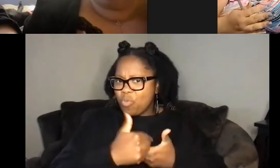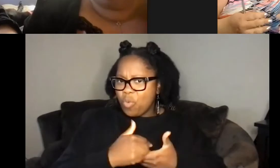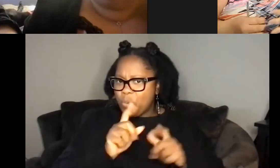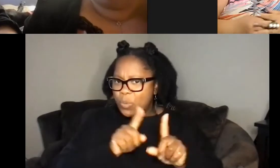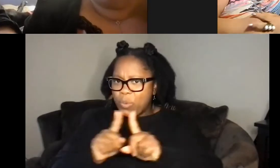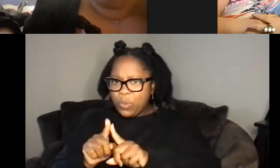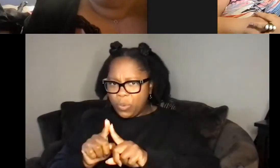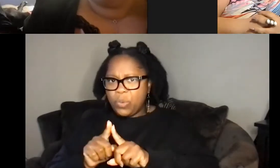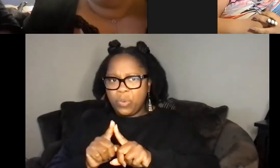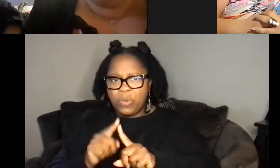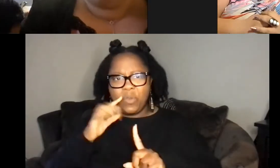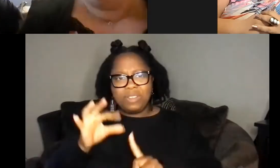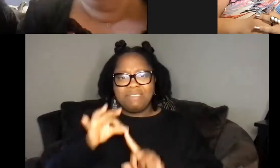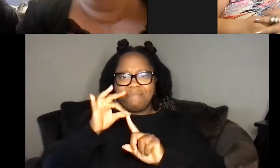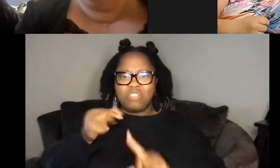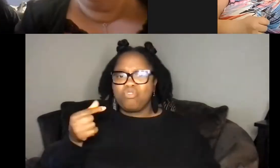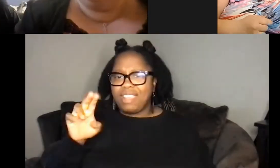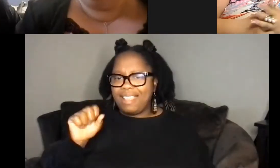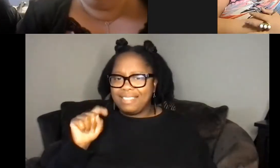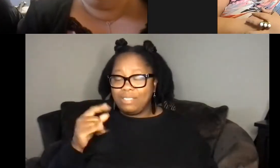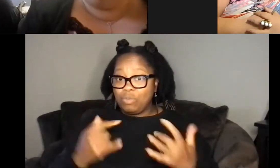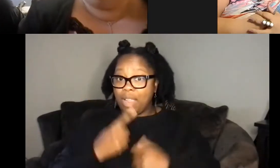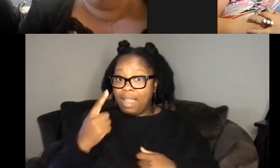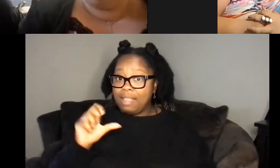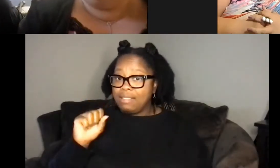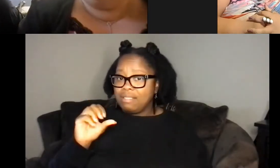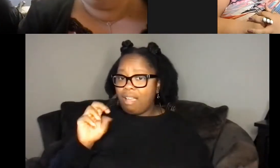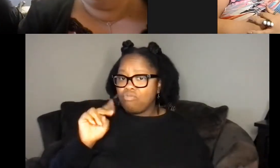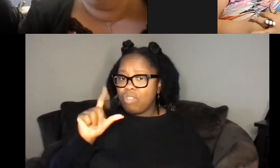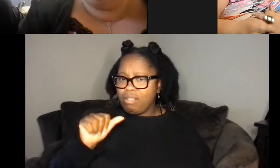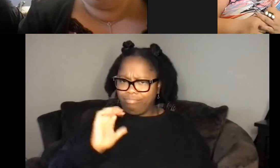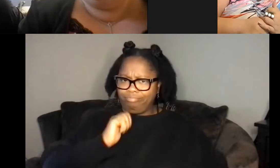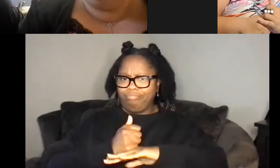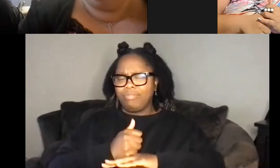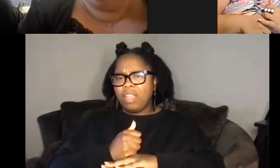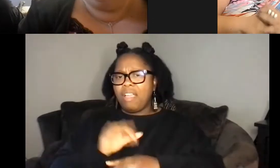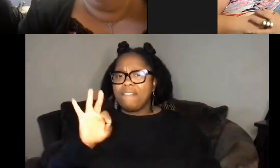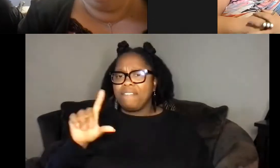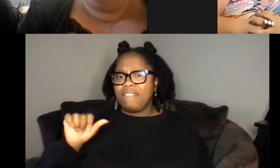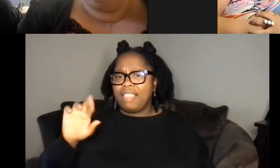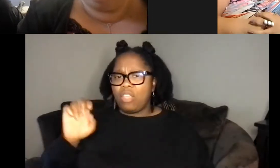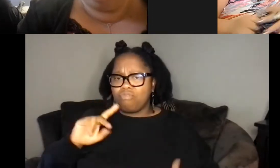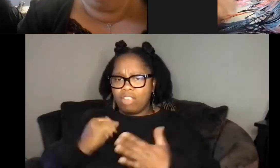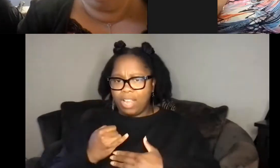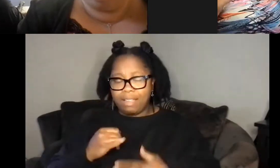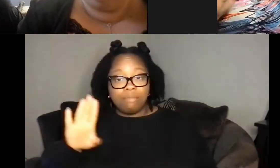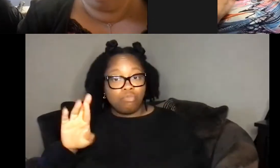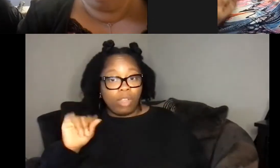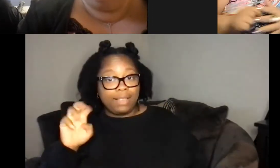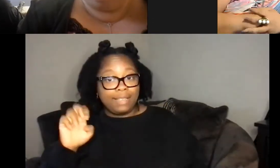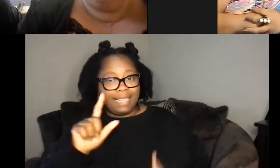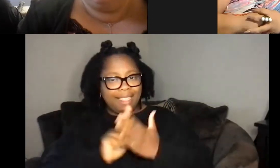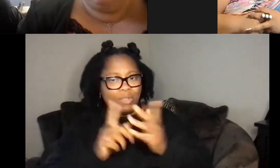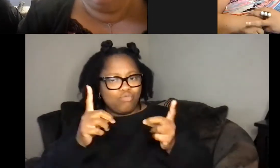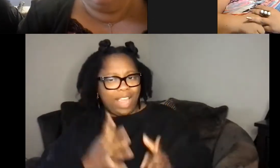a special guest today as well. Sandra, once again, is the founder of Flair Project, and Brandie is the legal director. Welcome to both of